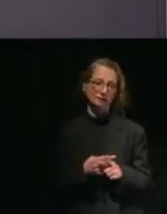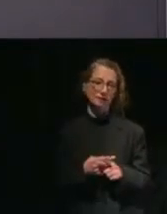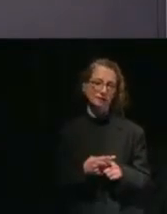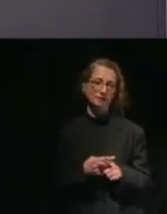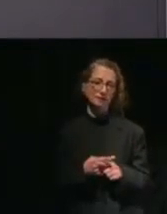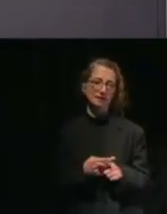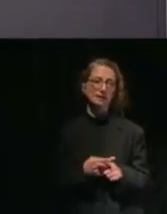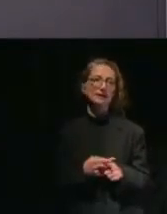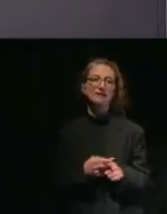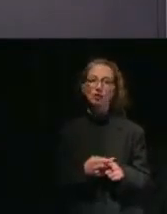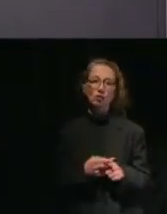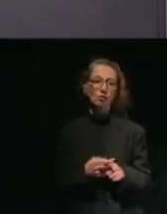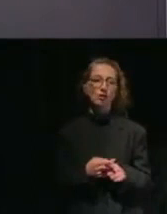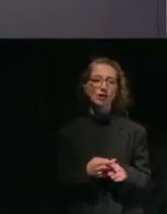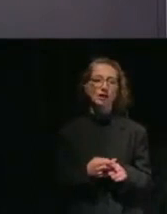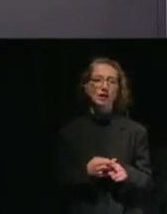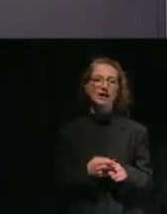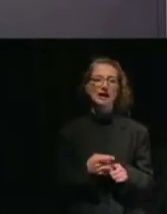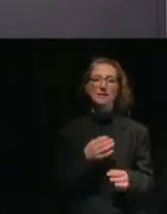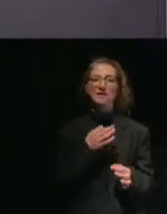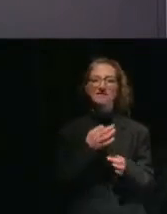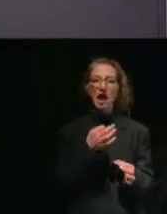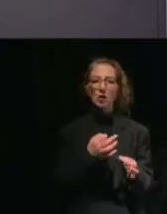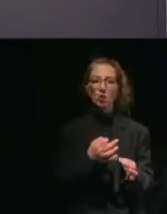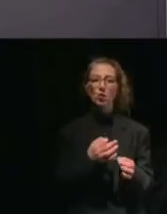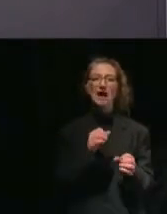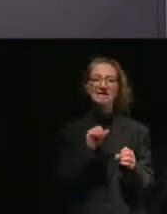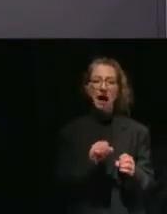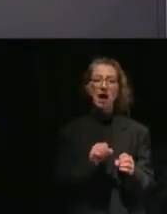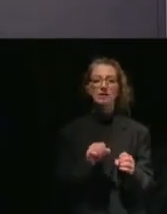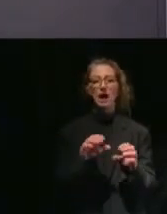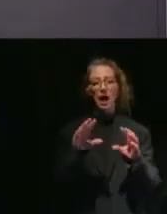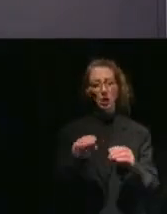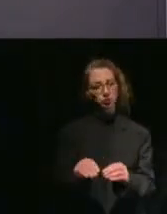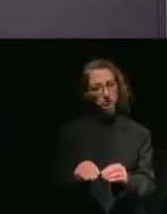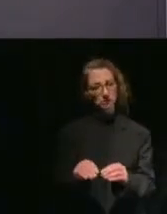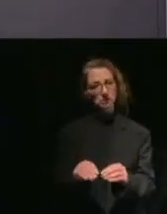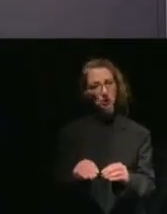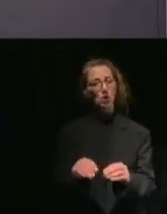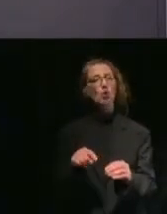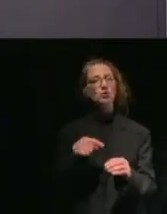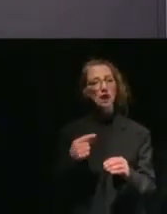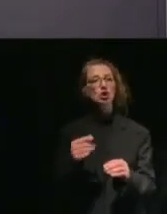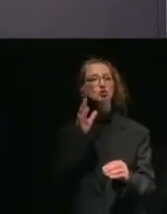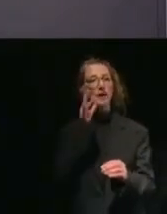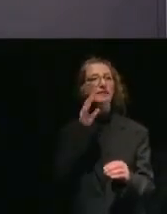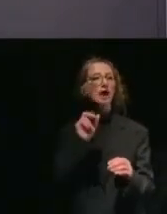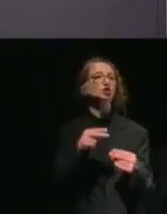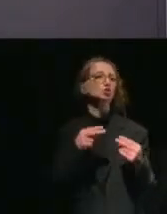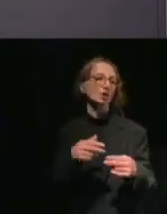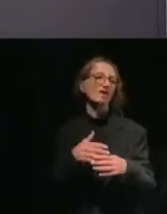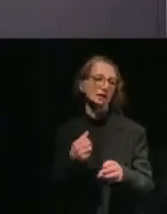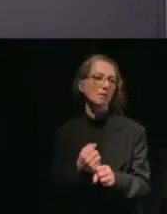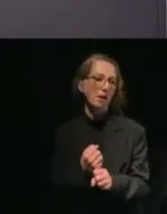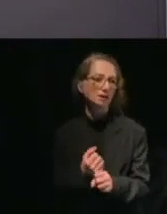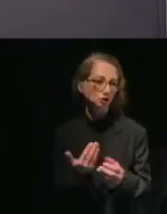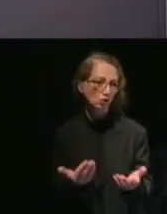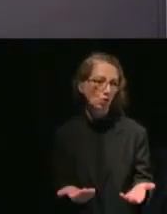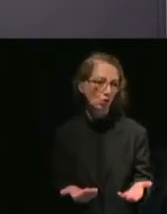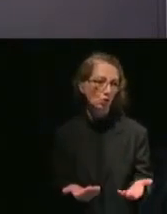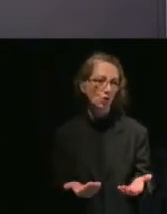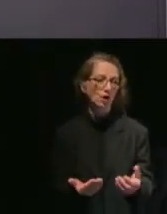that allowed people to start to fill it out, take a break, pick it back up later. They could do it on their telephone, on a tablet, on a